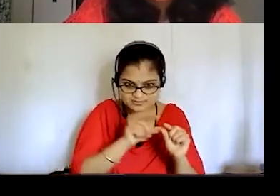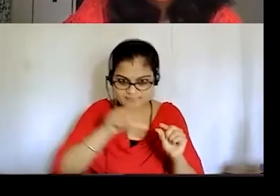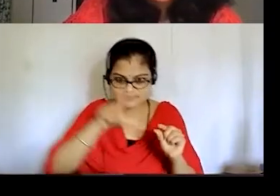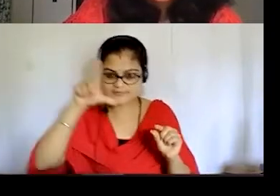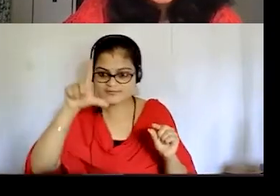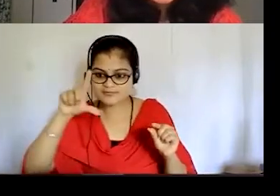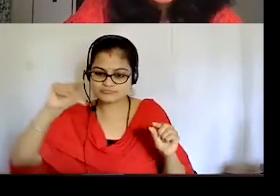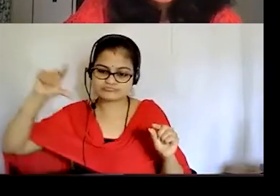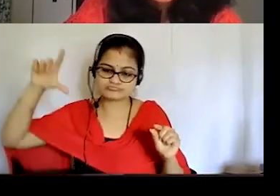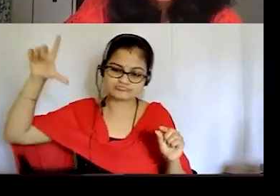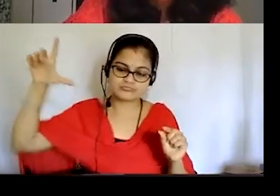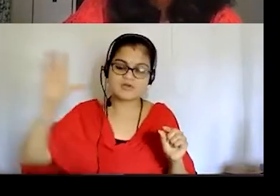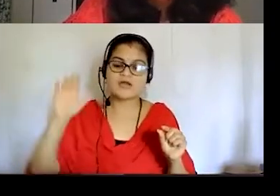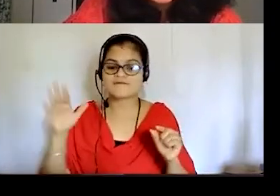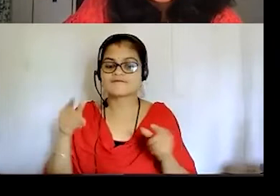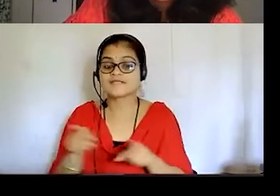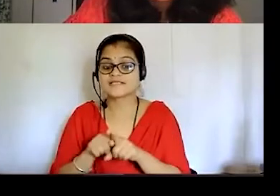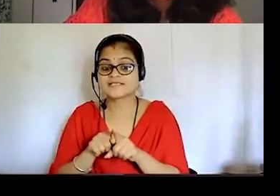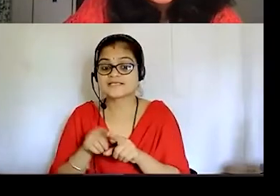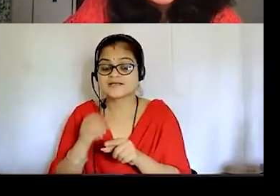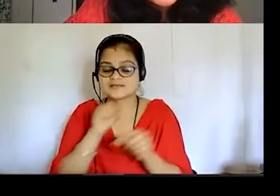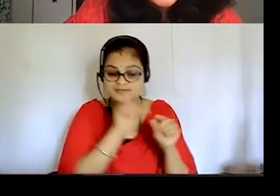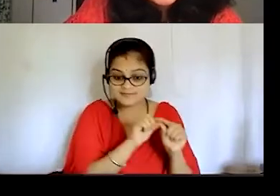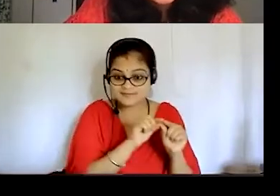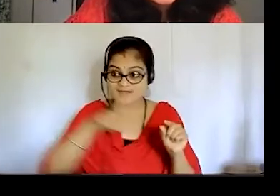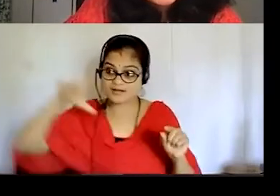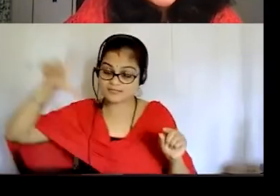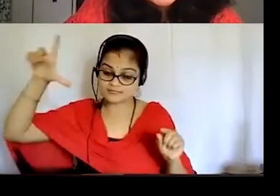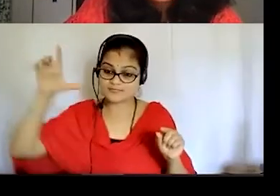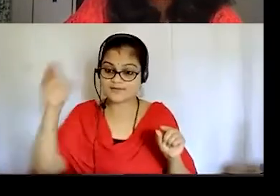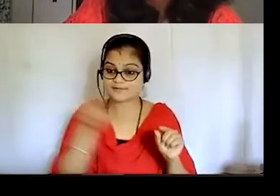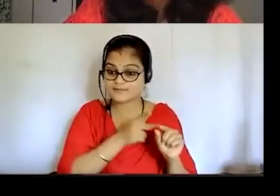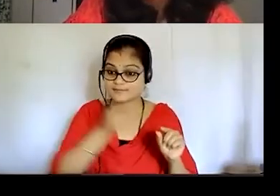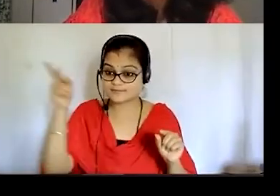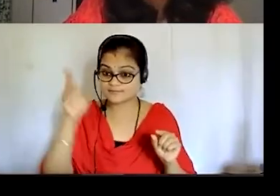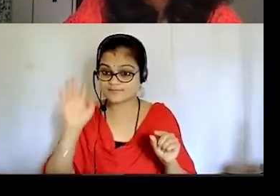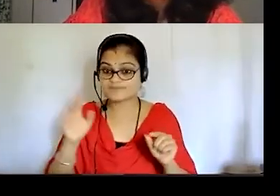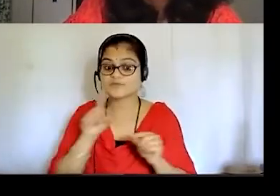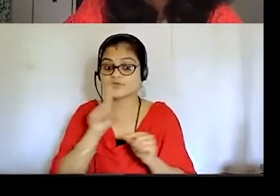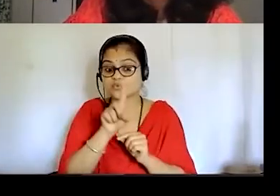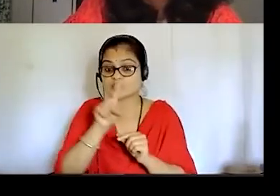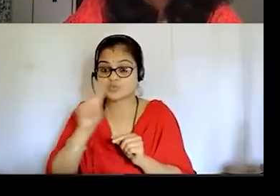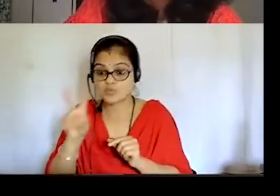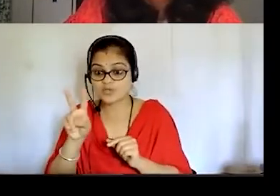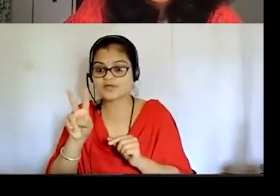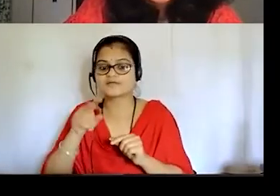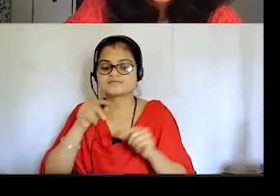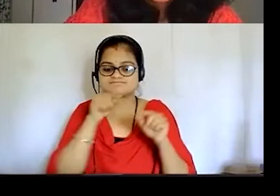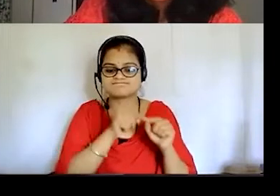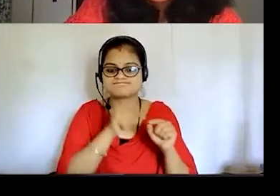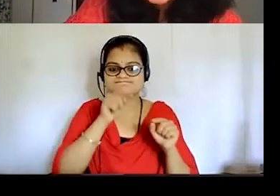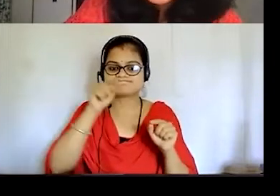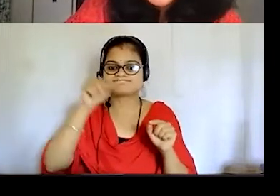great expressions in music. A major and a minor scale was built for all the 12 different